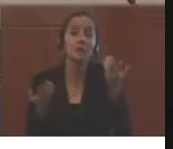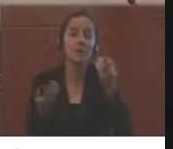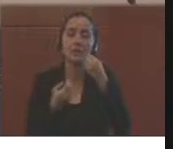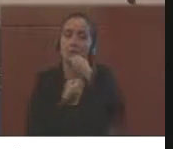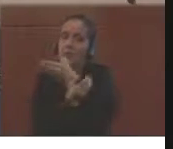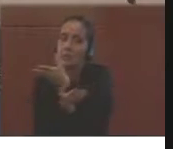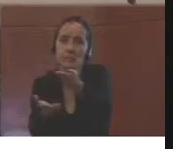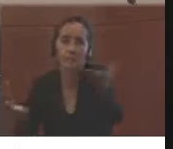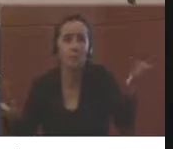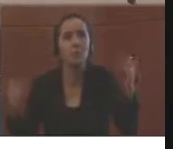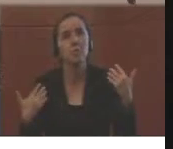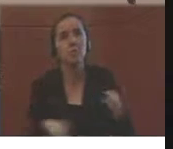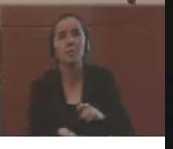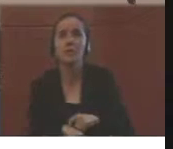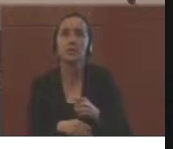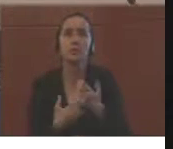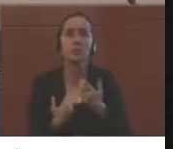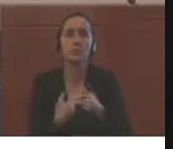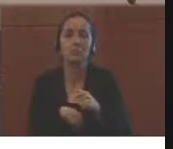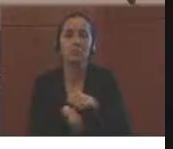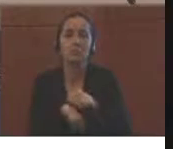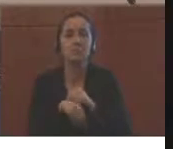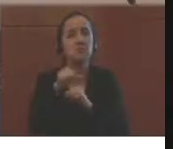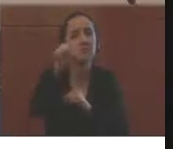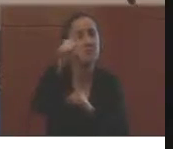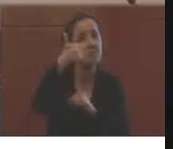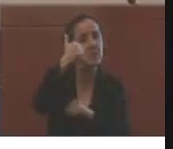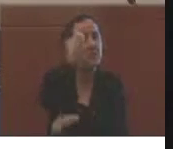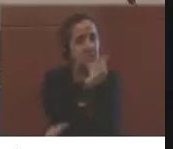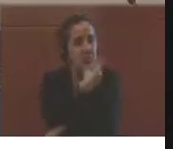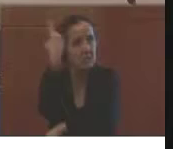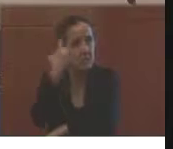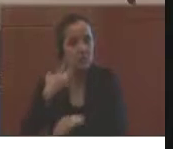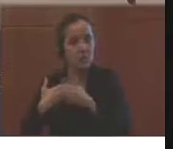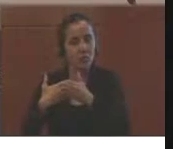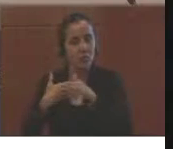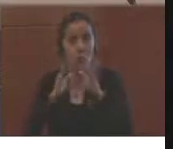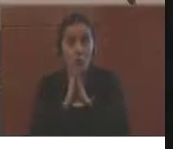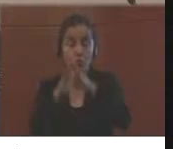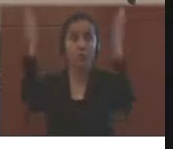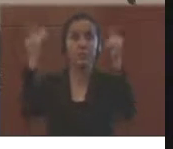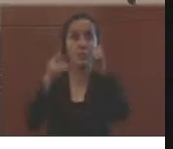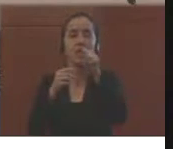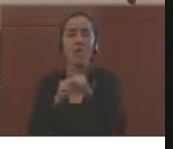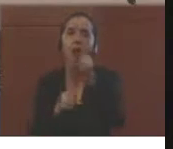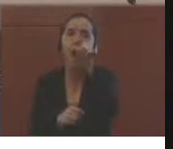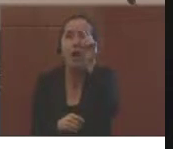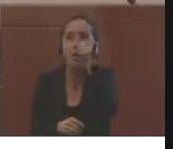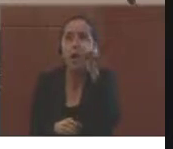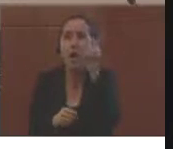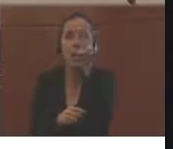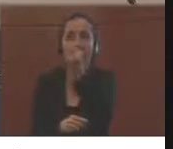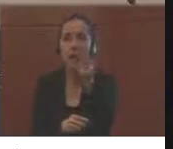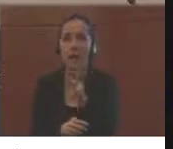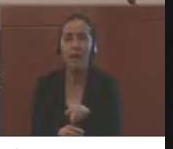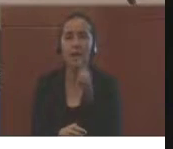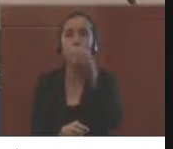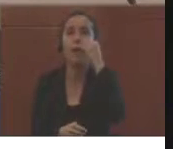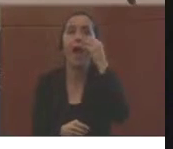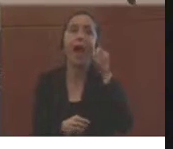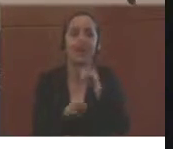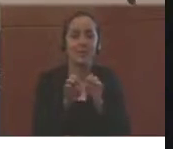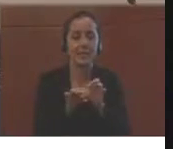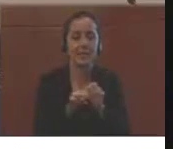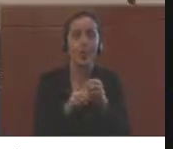there. And we will leave this open for a period of approximately 10 days, so that through the